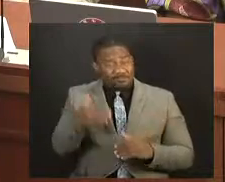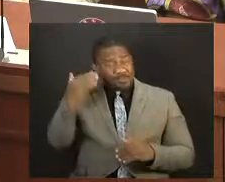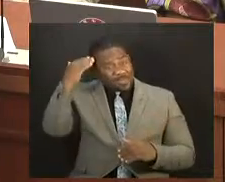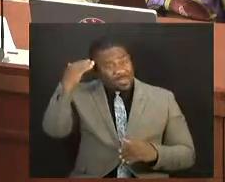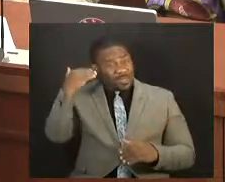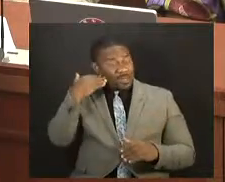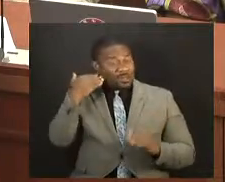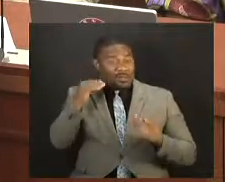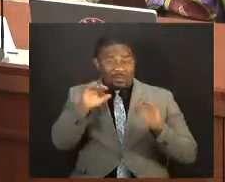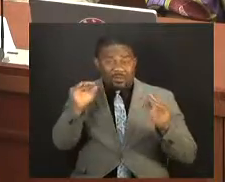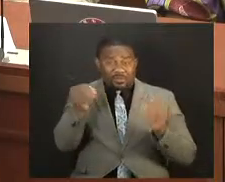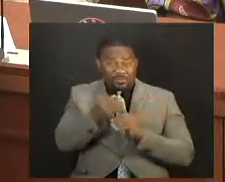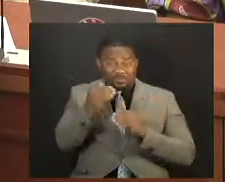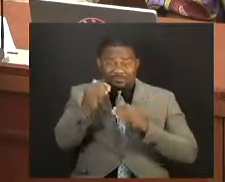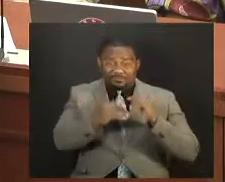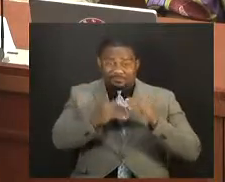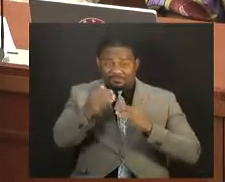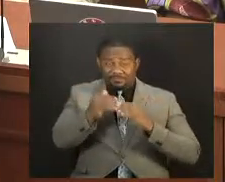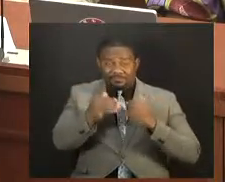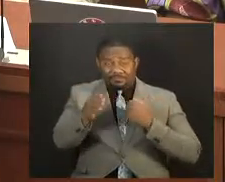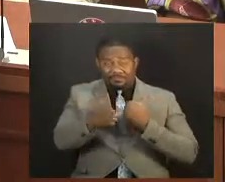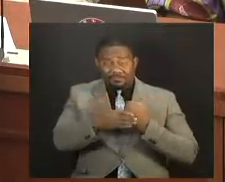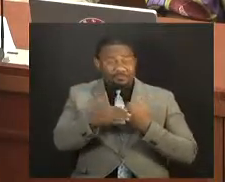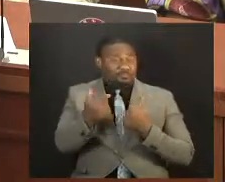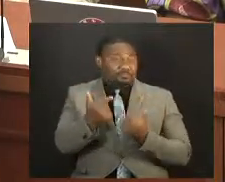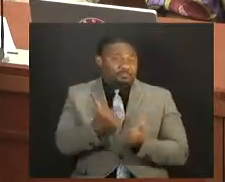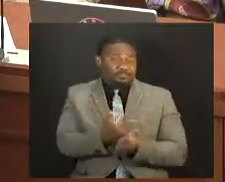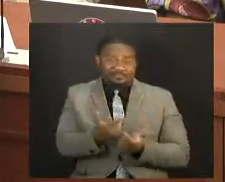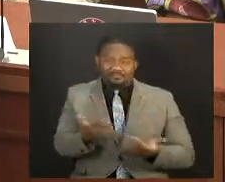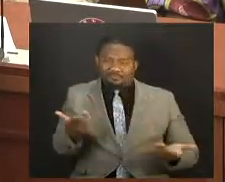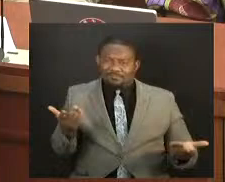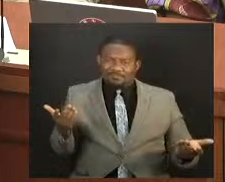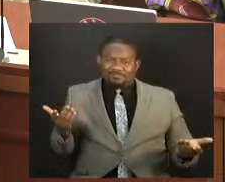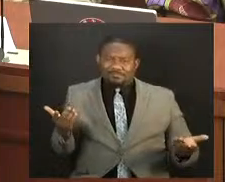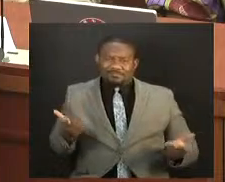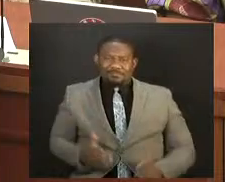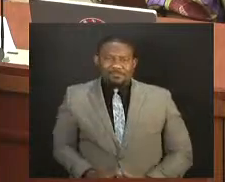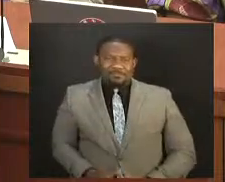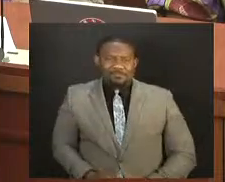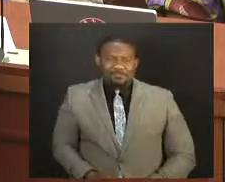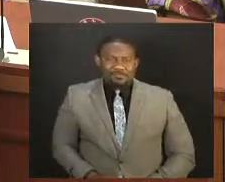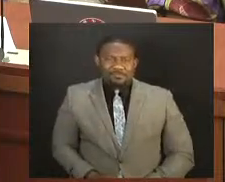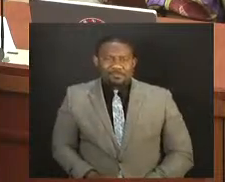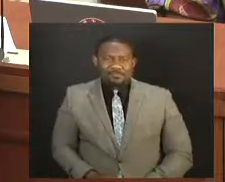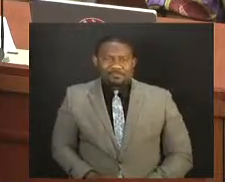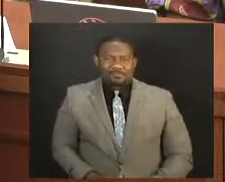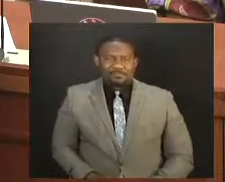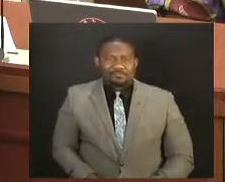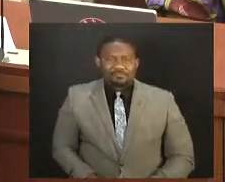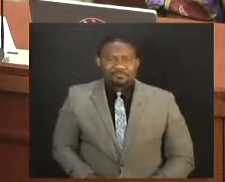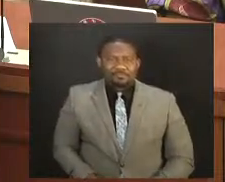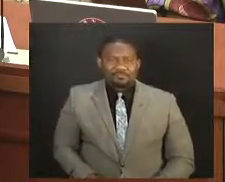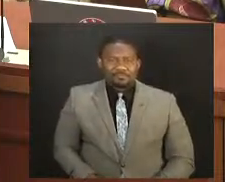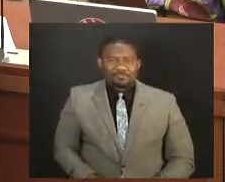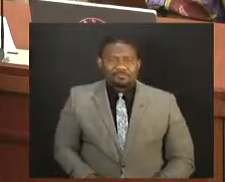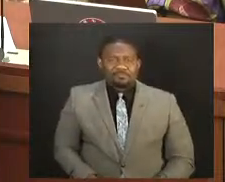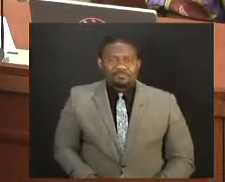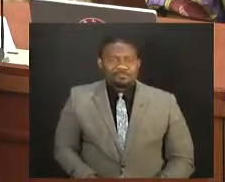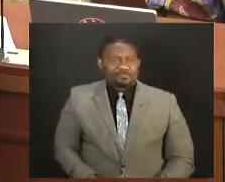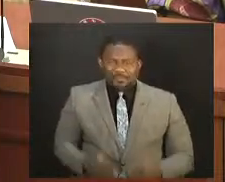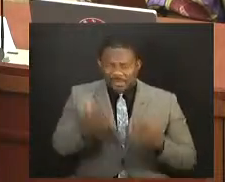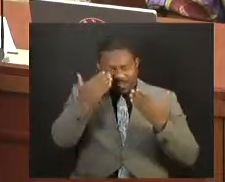building of the Bank of Ghana. Mr. Speaker, I don't know what this hula baloo is all about. I don't